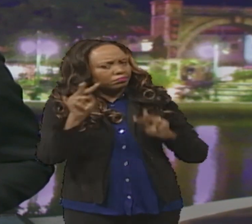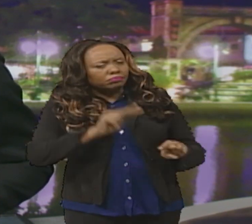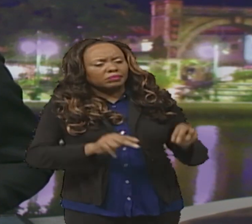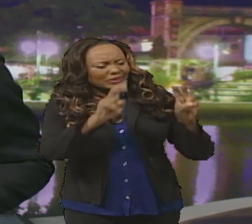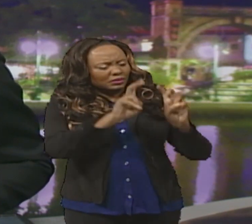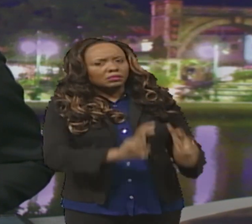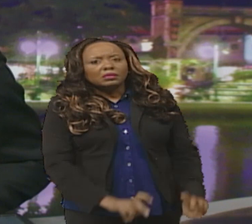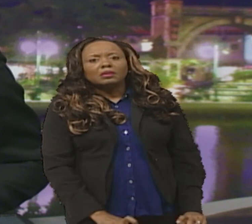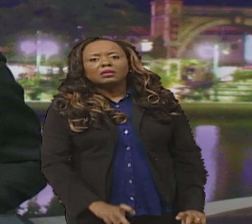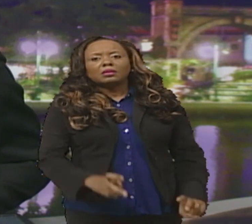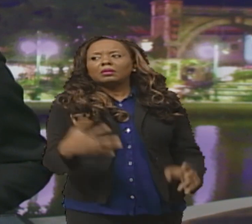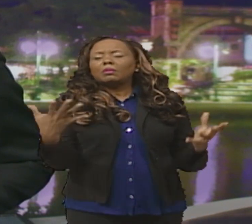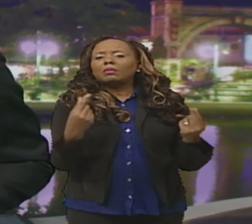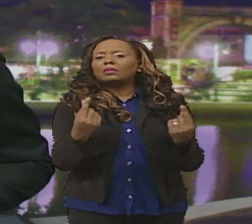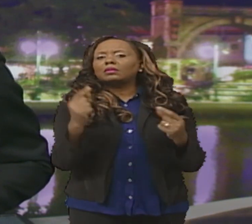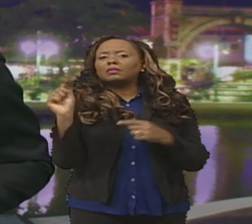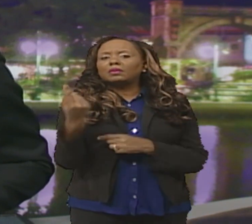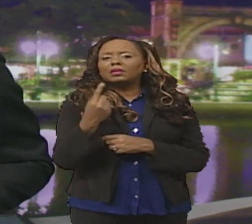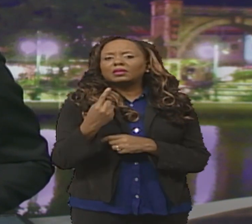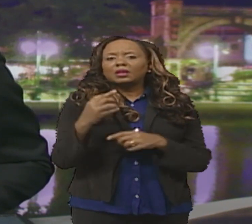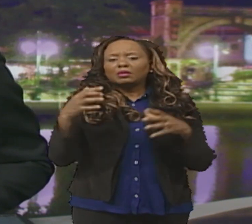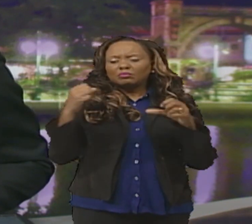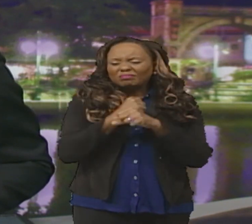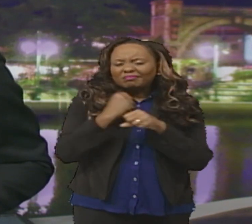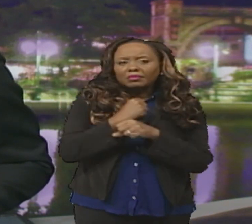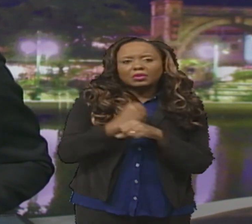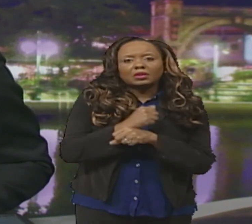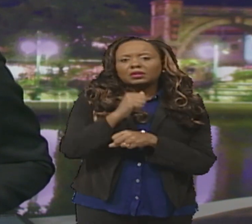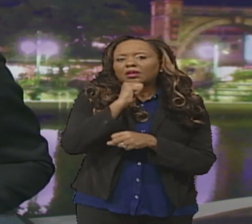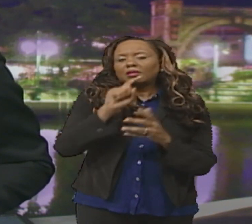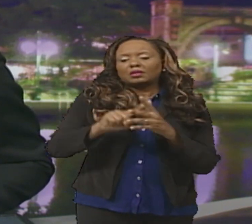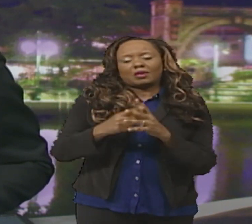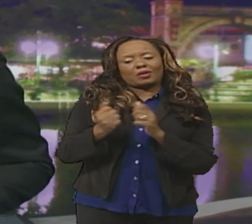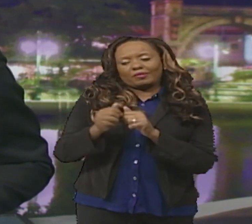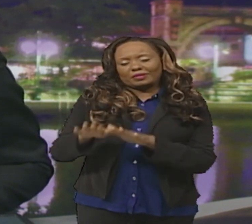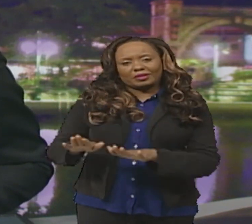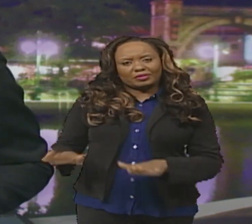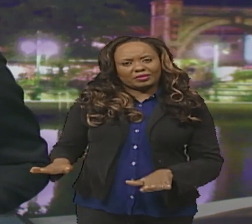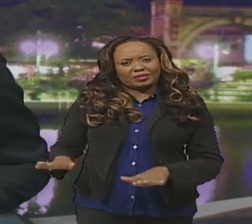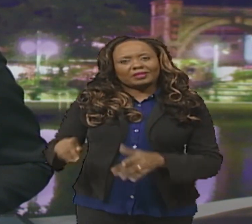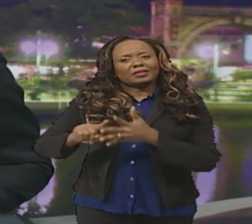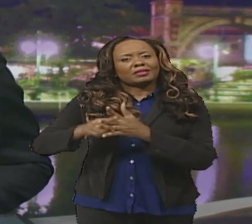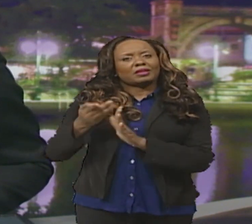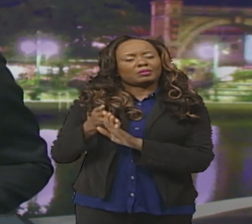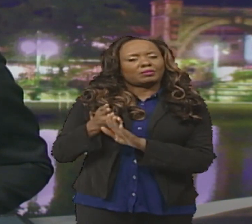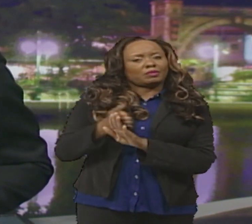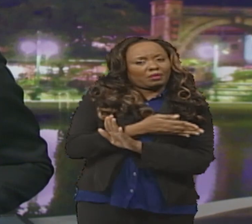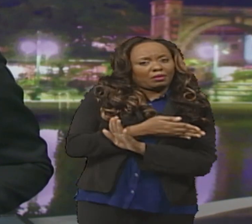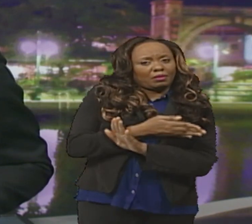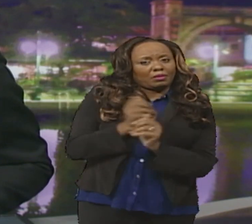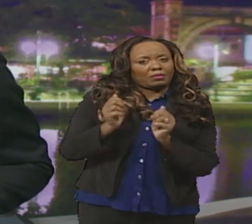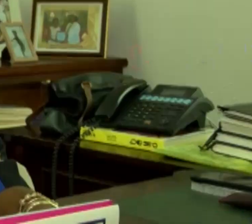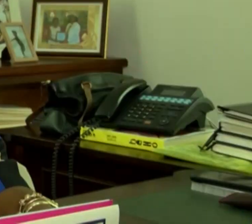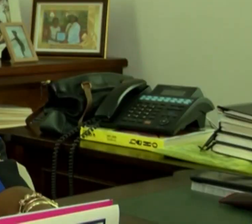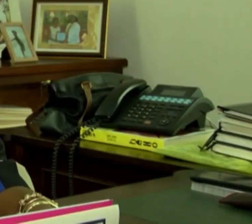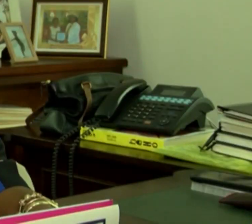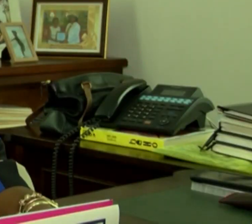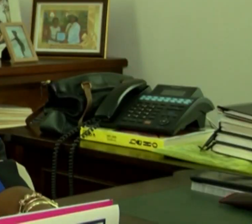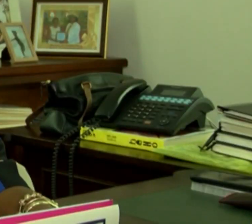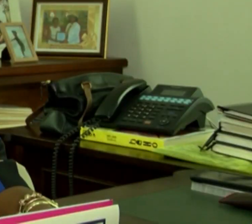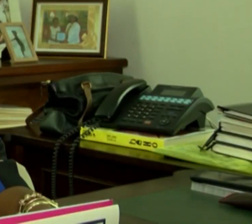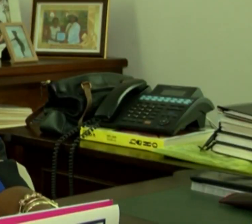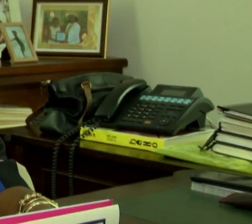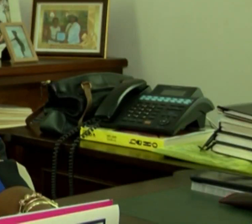acknowledged first is that the violence among school children does not start with them. It starts in the